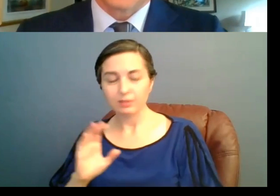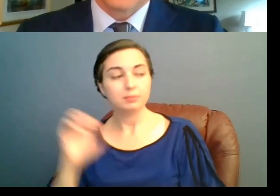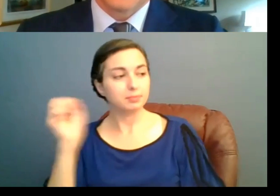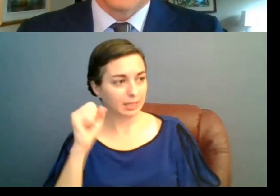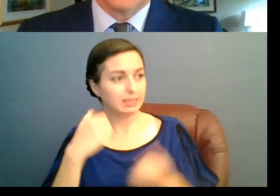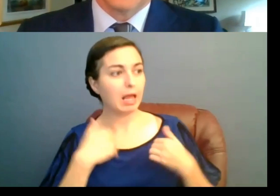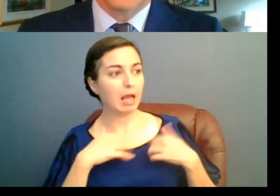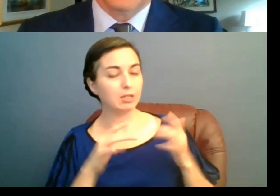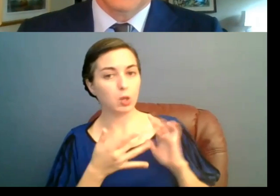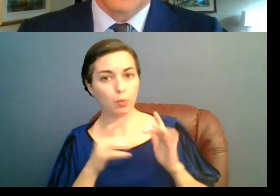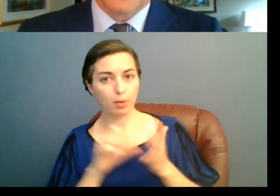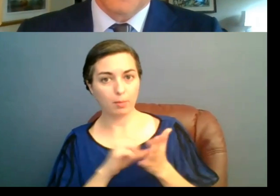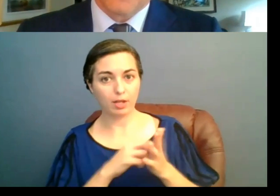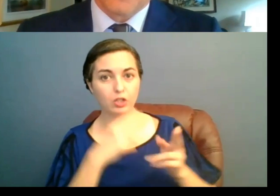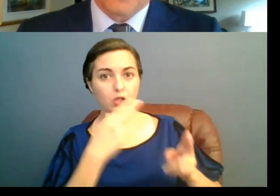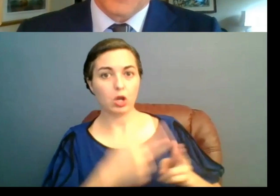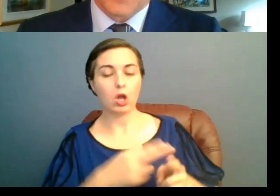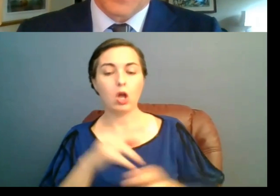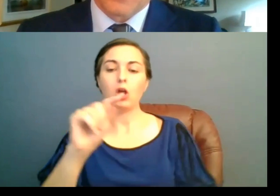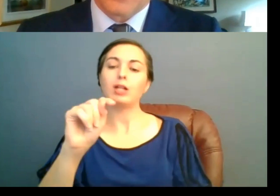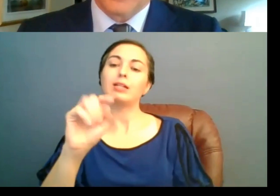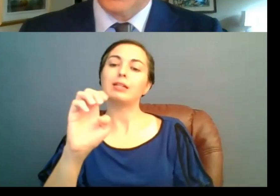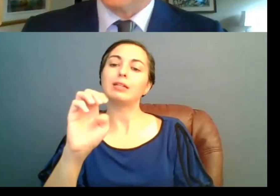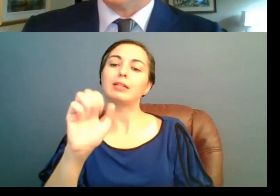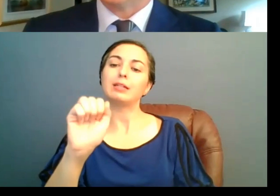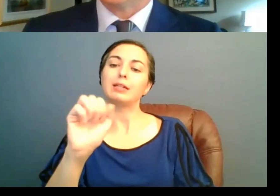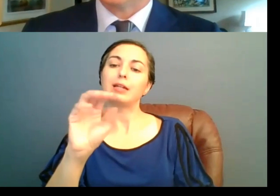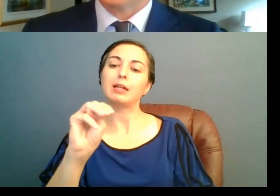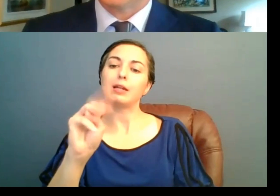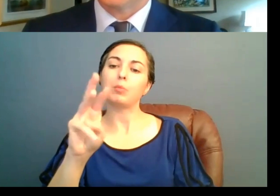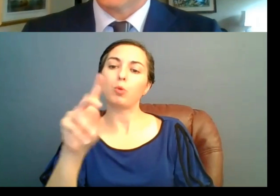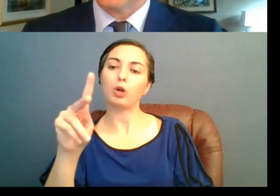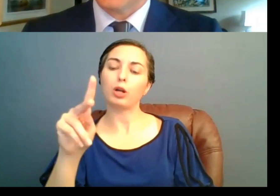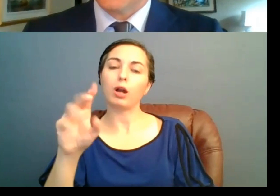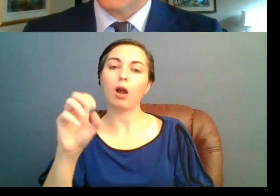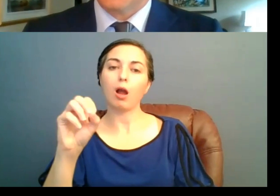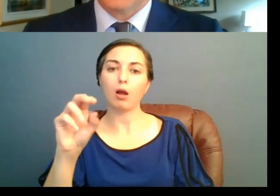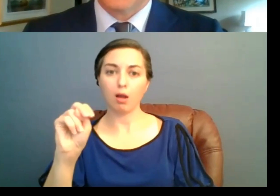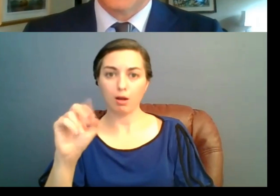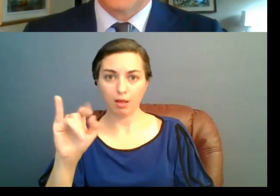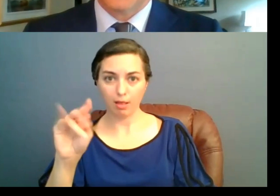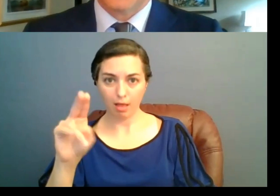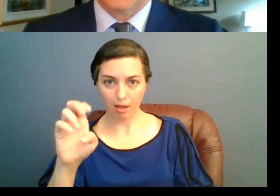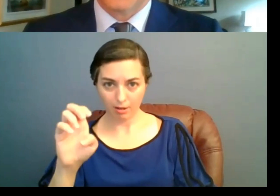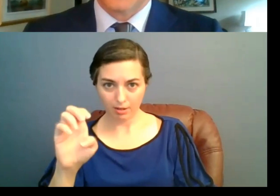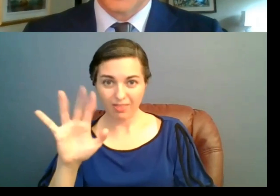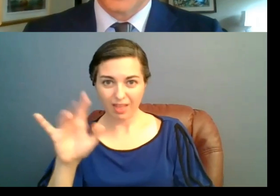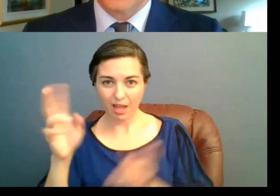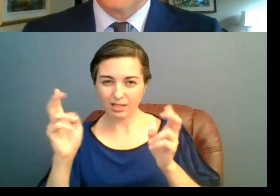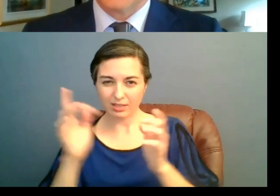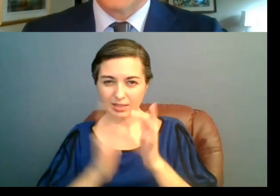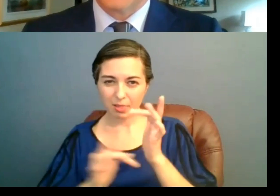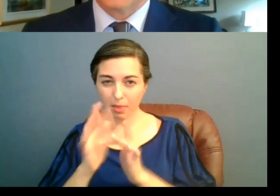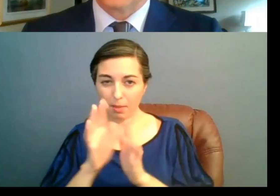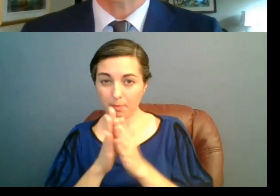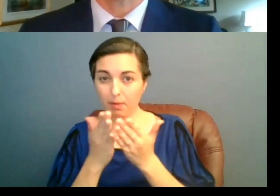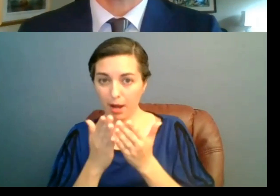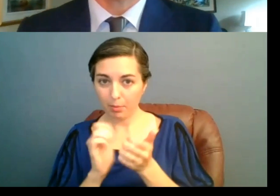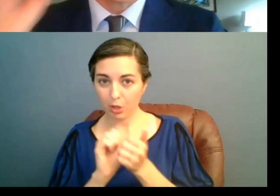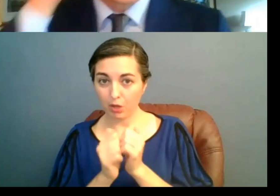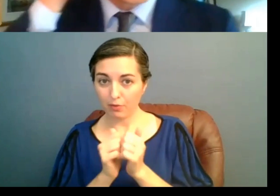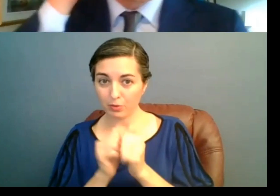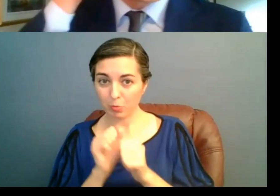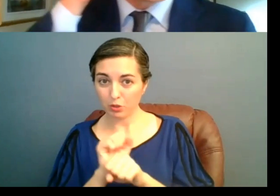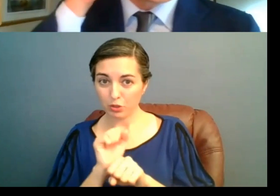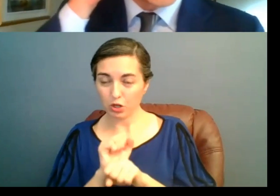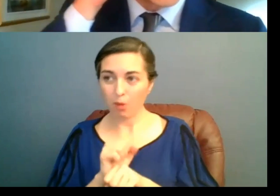a website called Teamwork Online that is honestly like the Bible of sports jobs, I would say. What is it